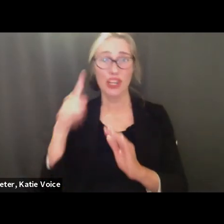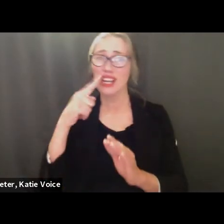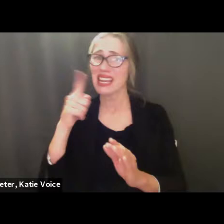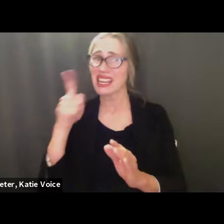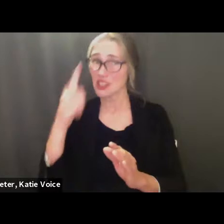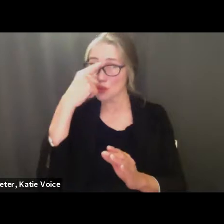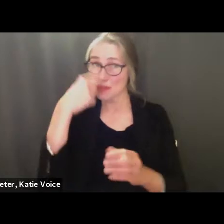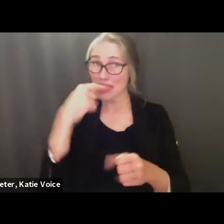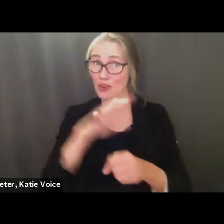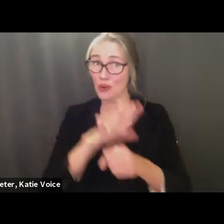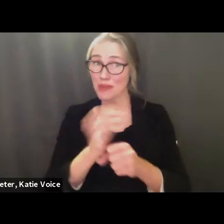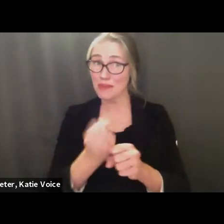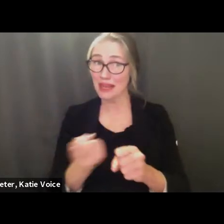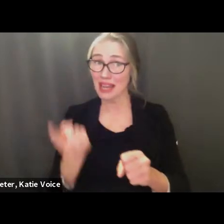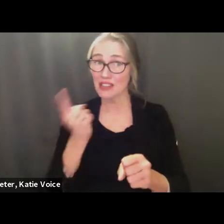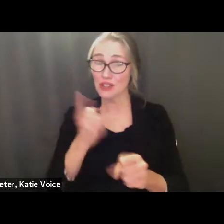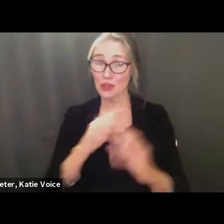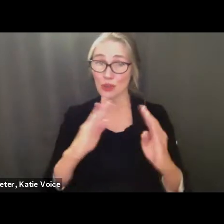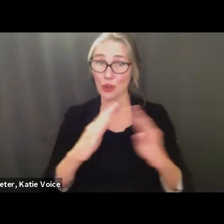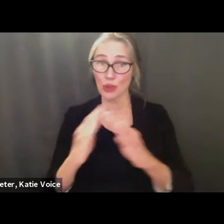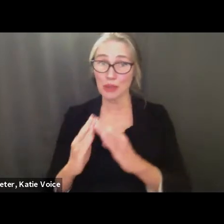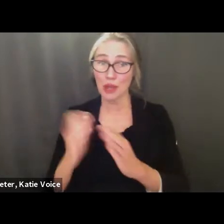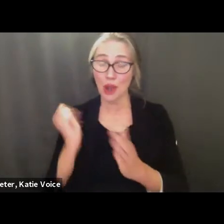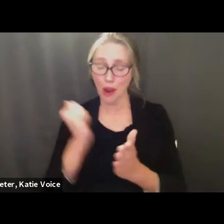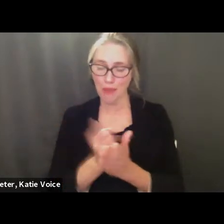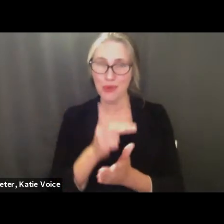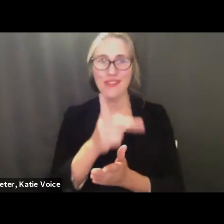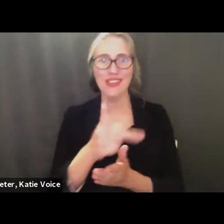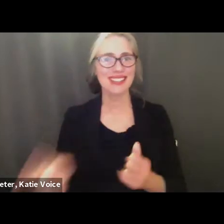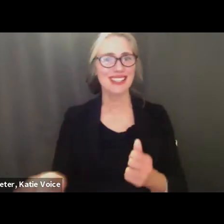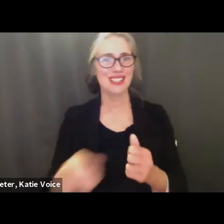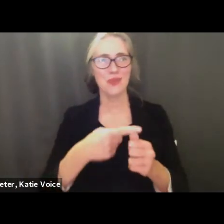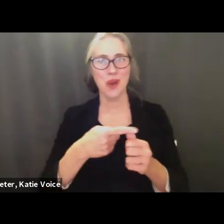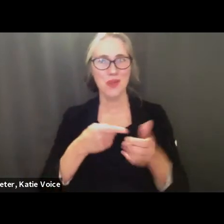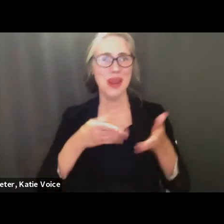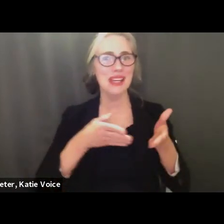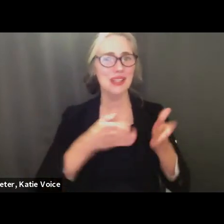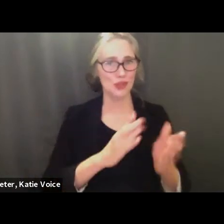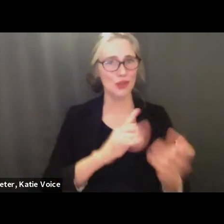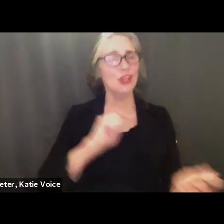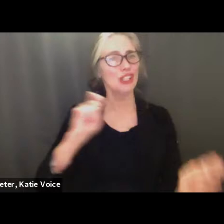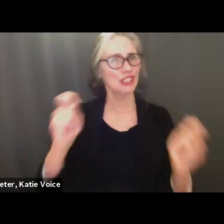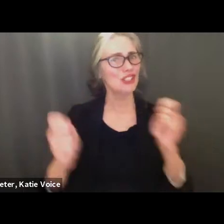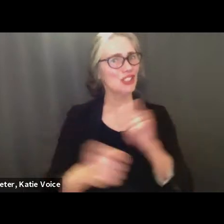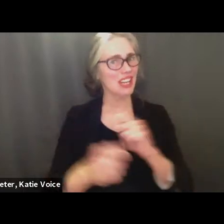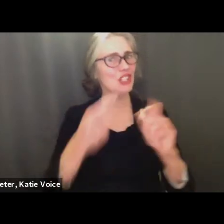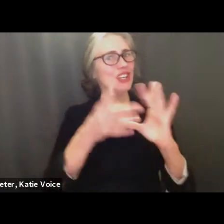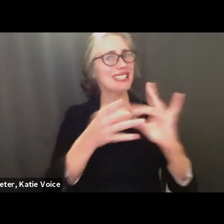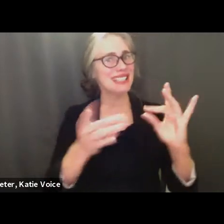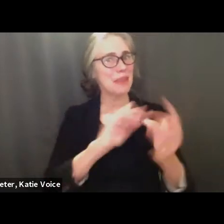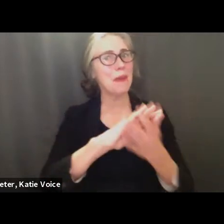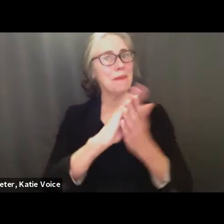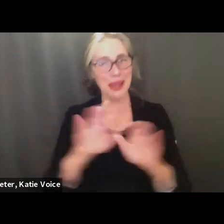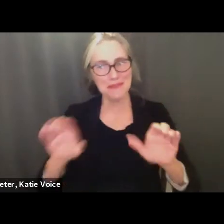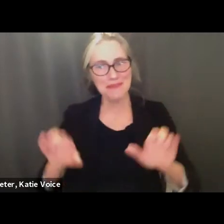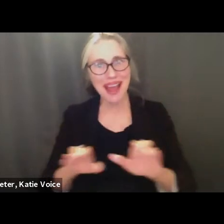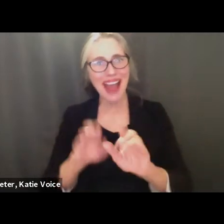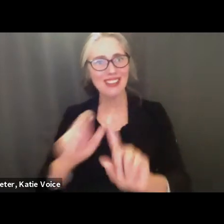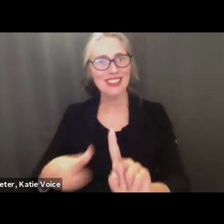to the community last year. Approving this item is but one step towards turning those statements into action and